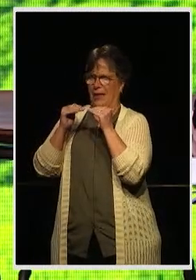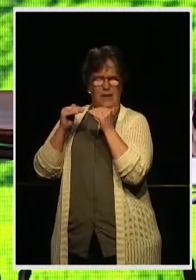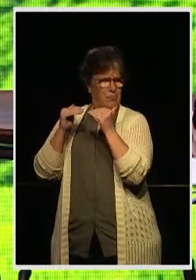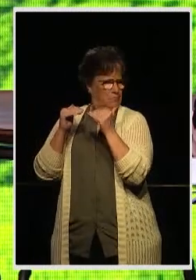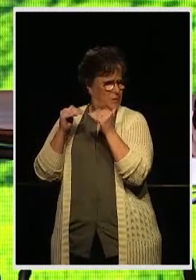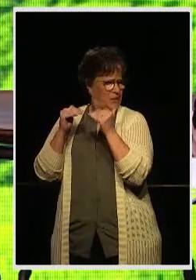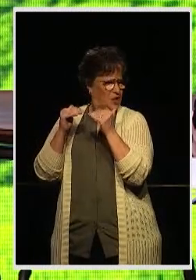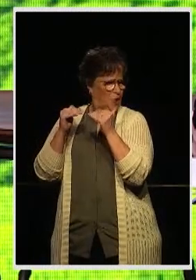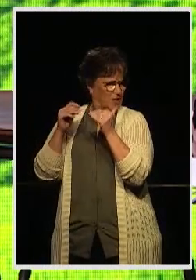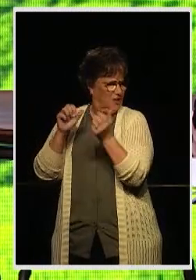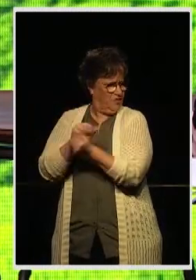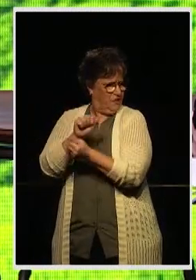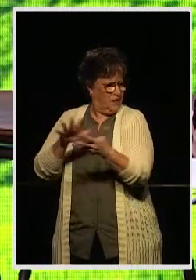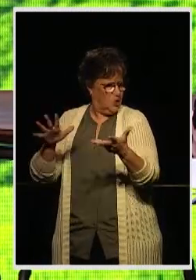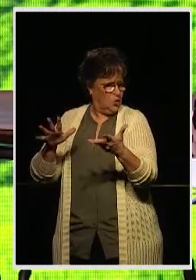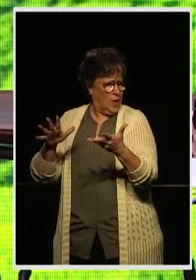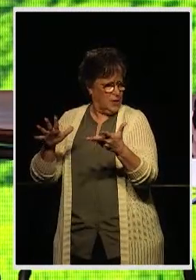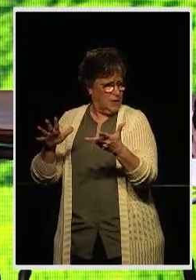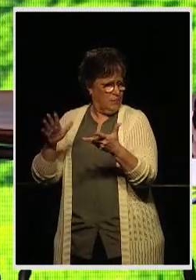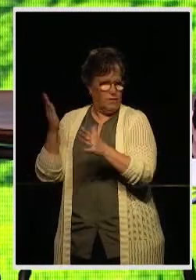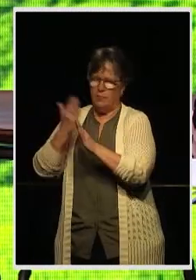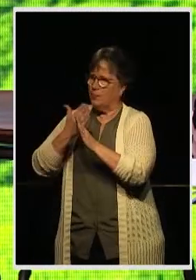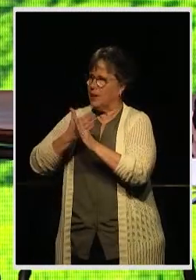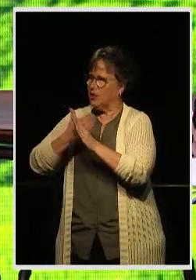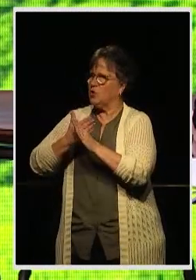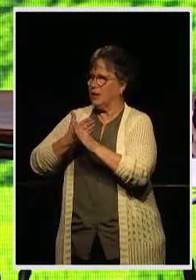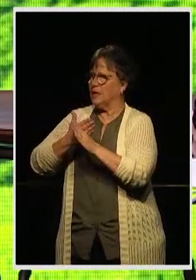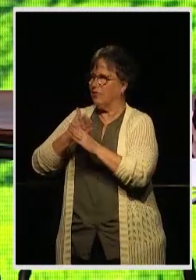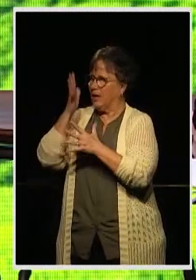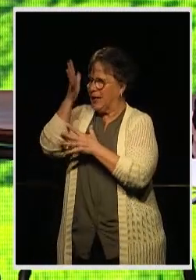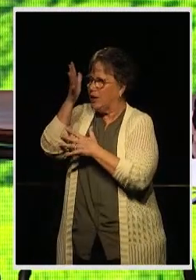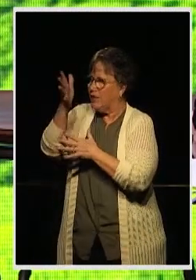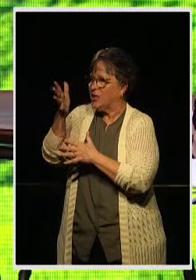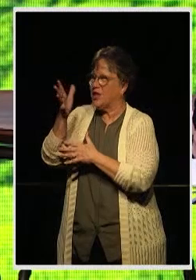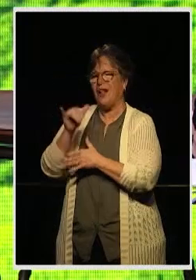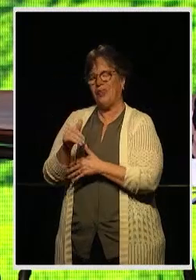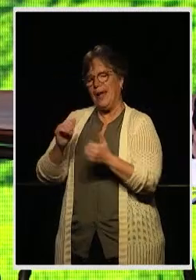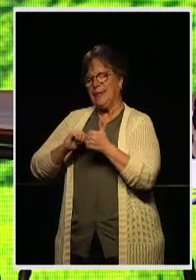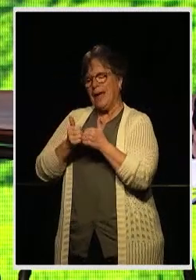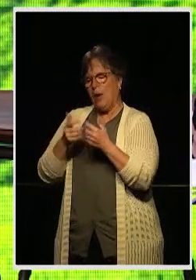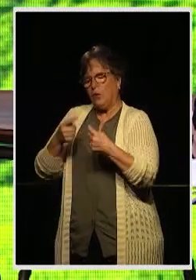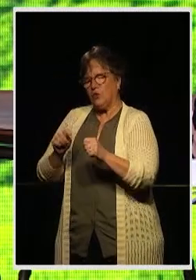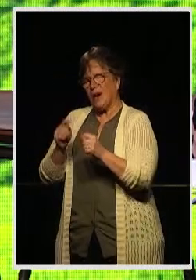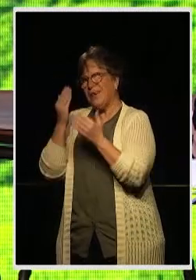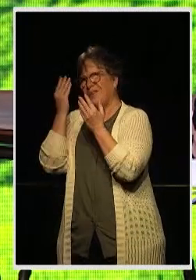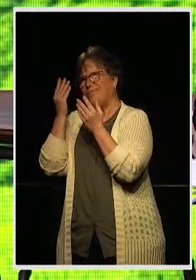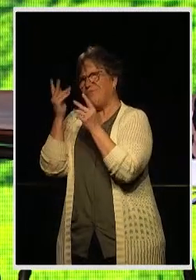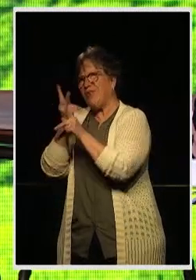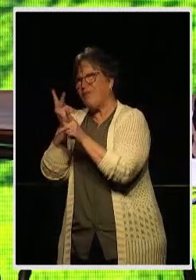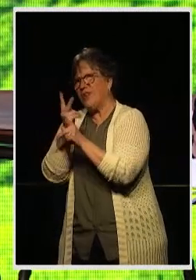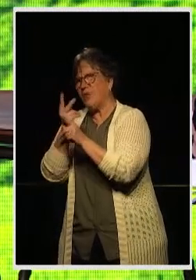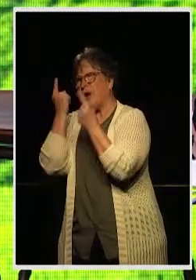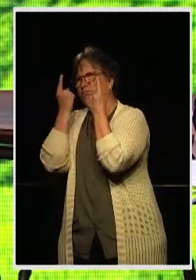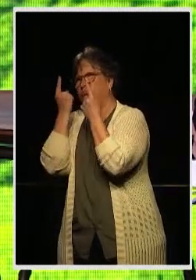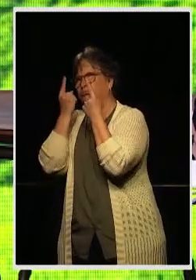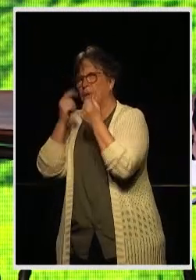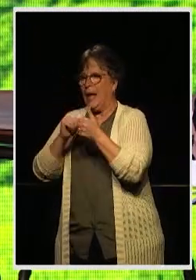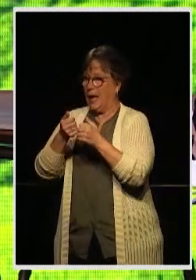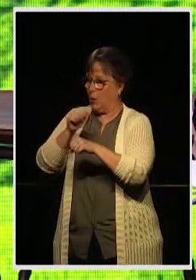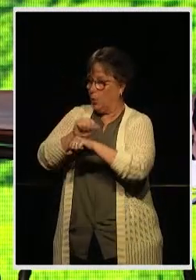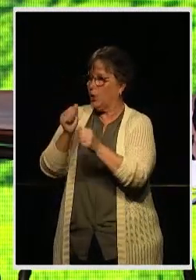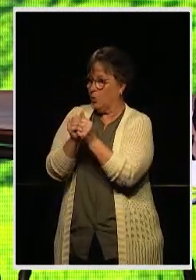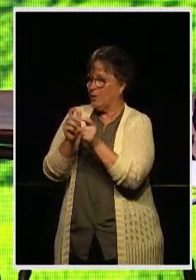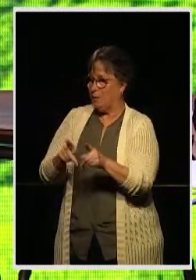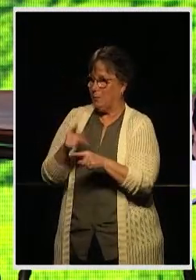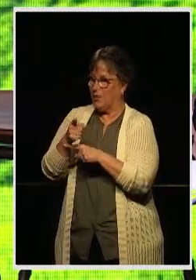that's the key to any successful enterprise. So that's kind of the way we're trying to think through how to work with the folks out there. But it